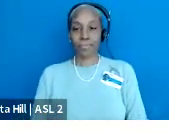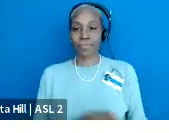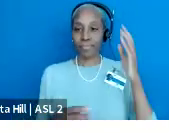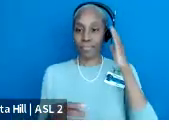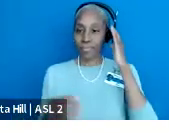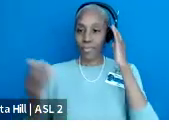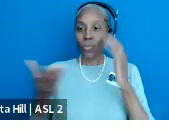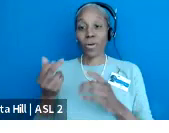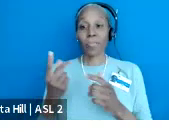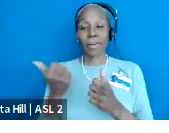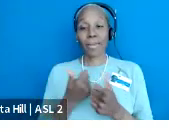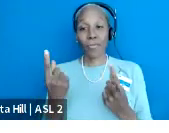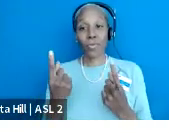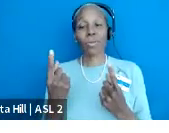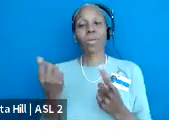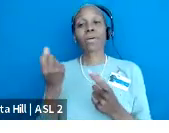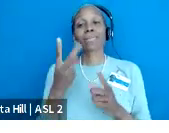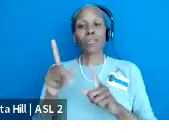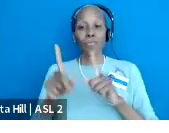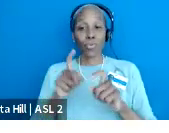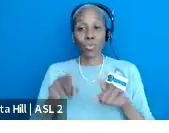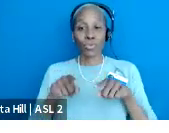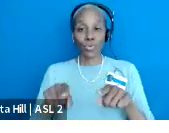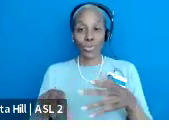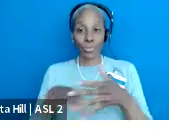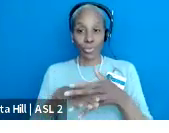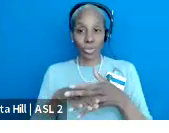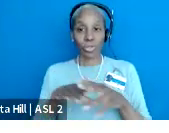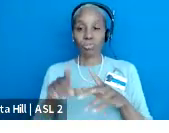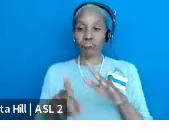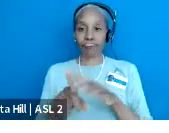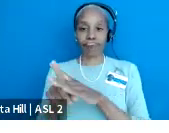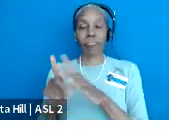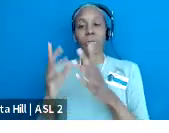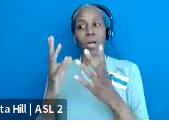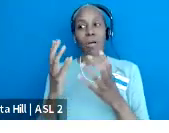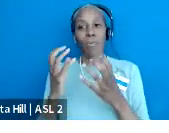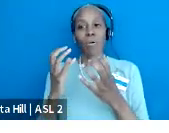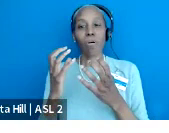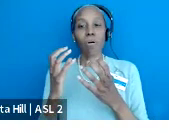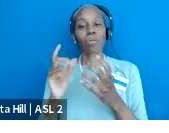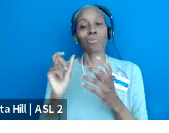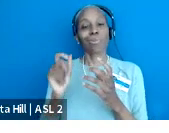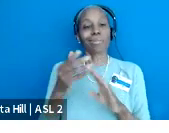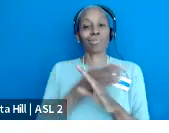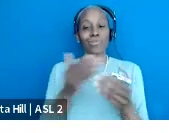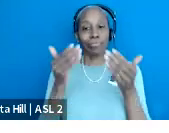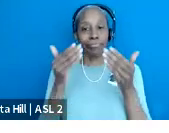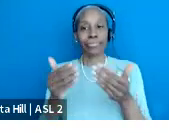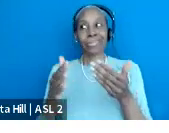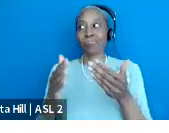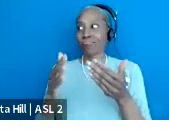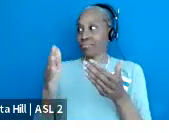Hi, welcome back, everyone. We received a couple of questions during the break that I just want to ask before we go on to the